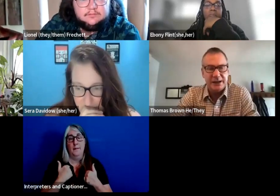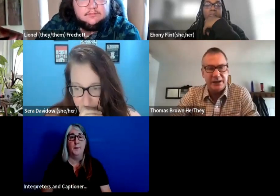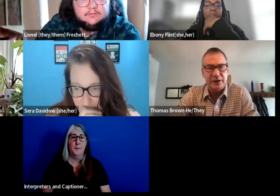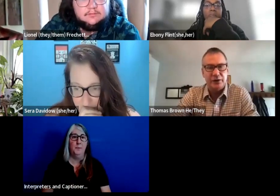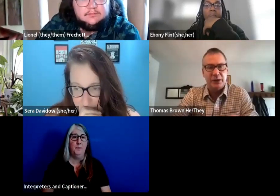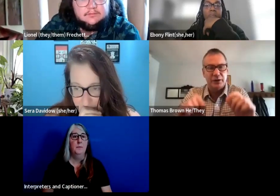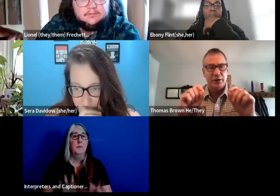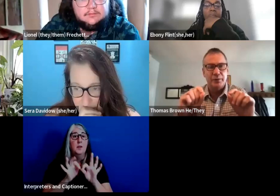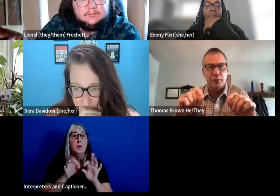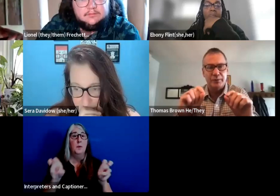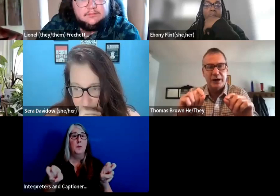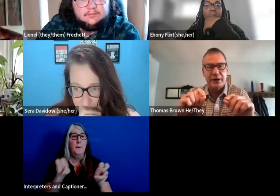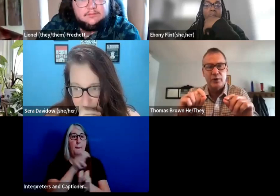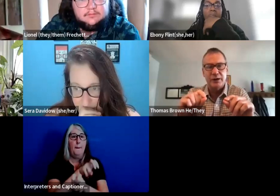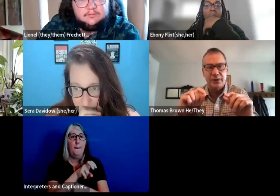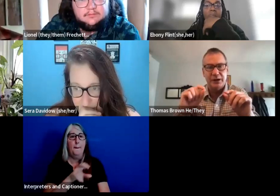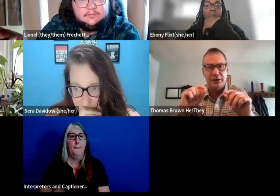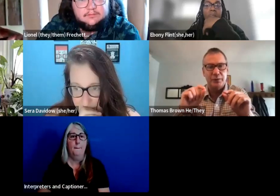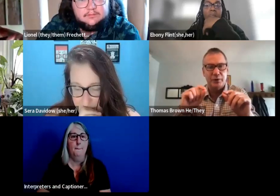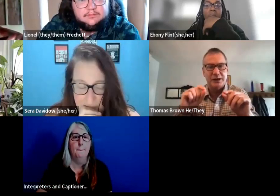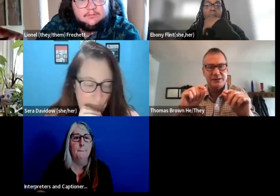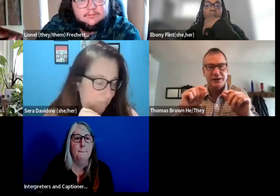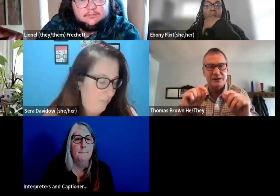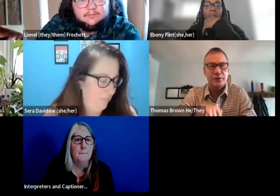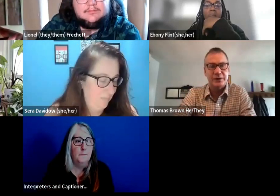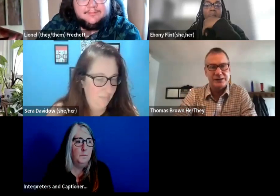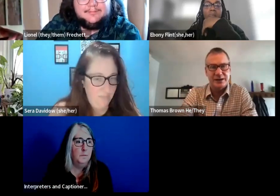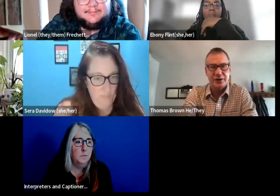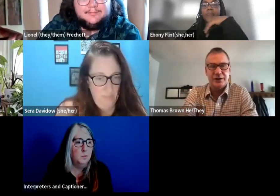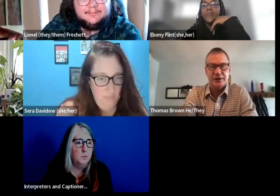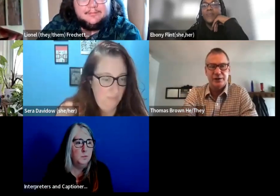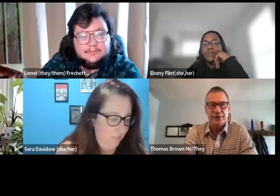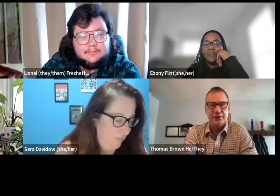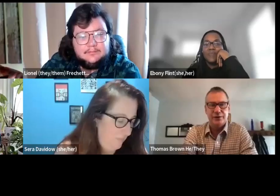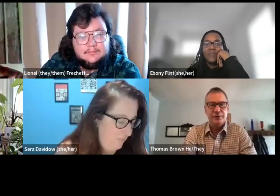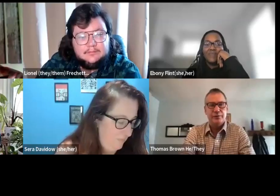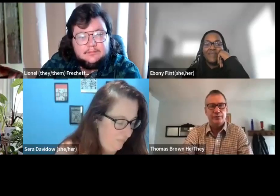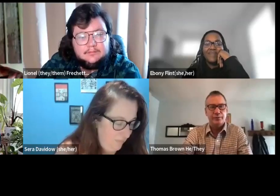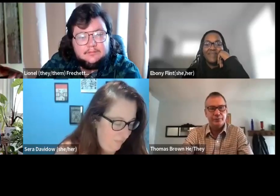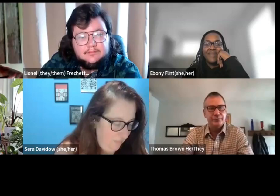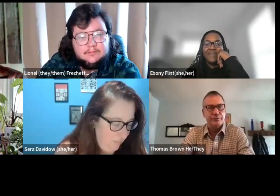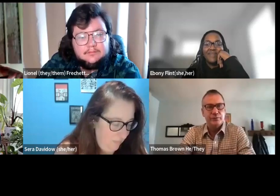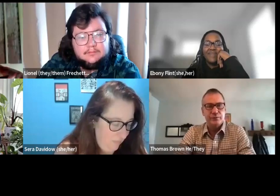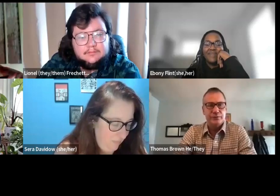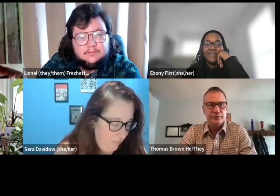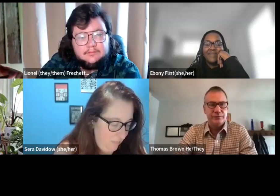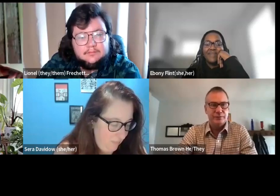I would say that make your number one priority being a human rights-based organization.